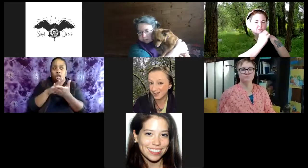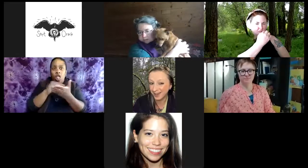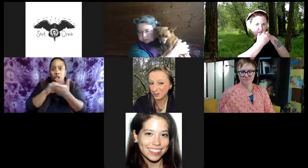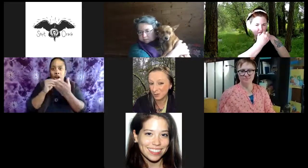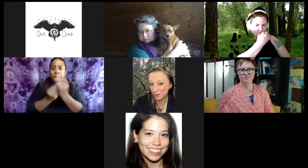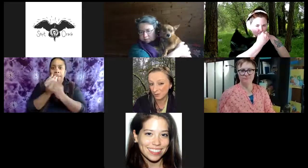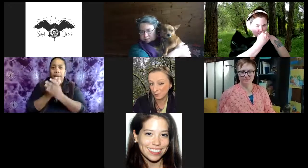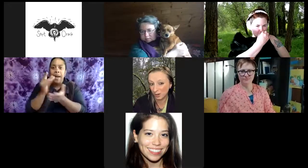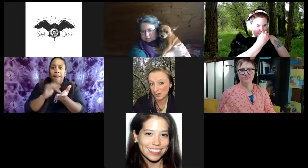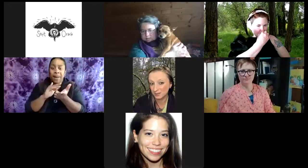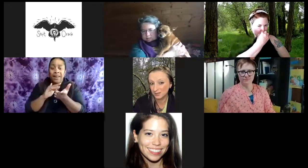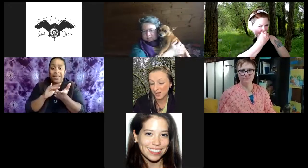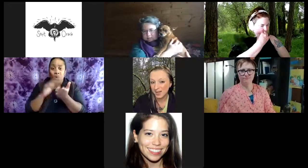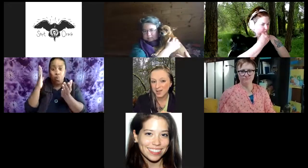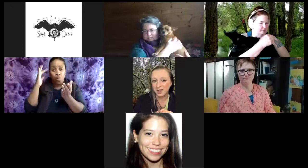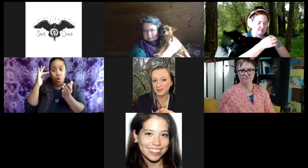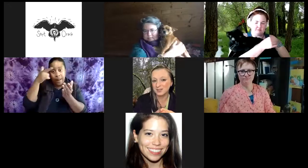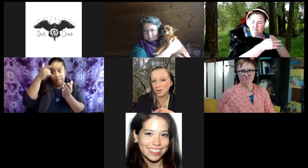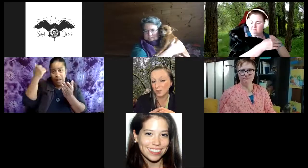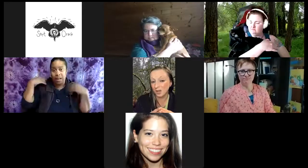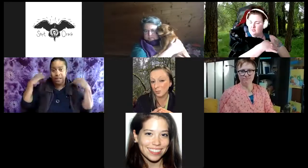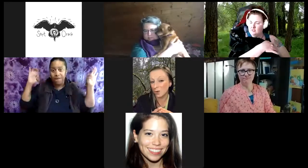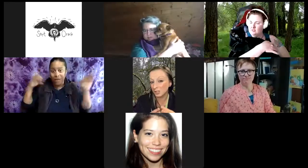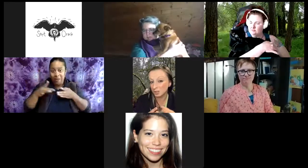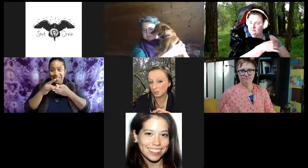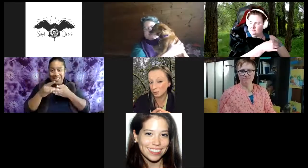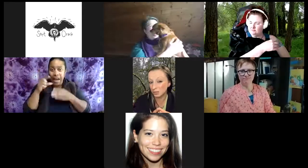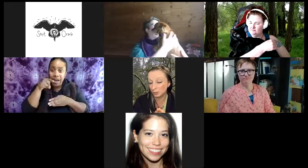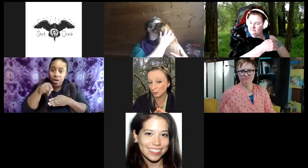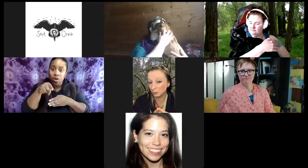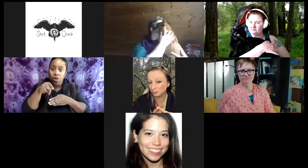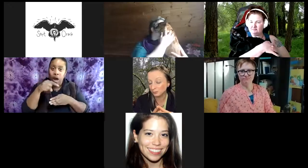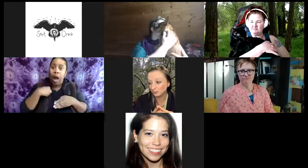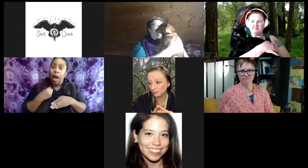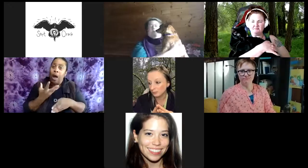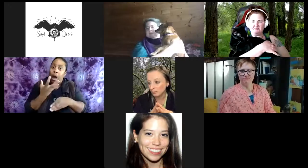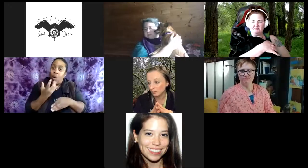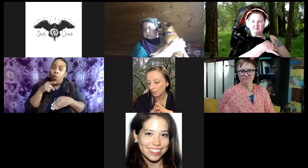being guided by the fairies. And so I want you to